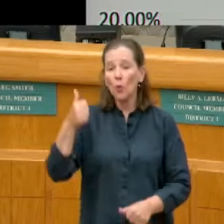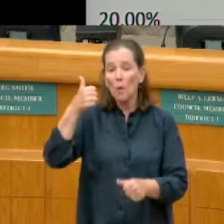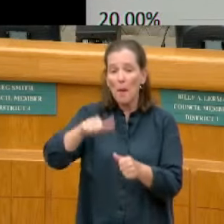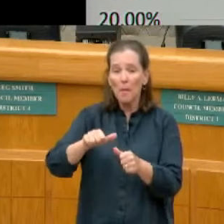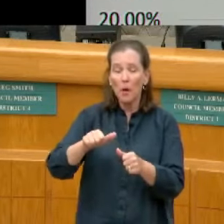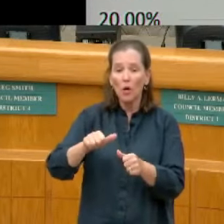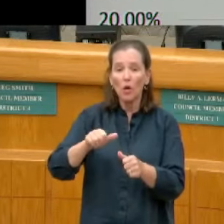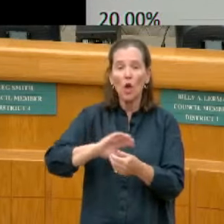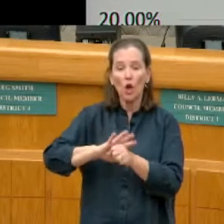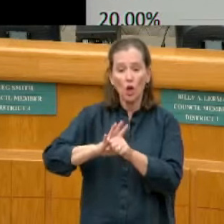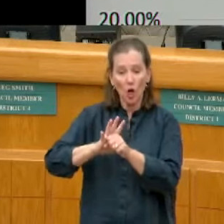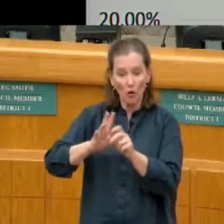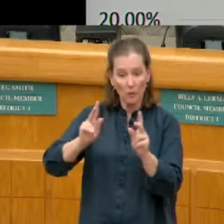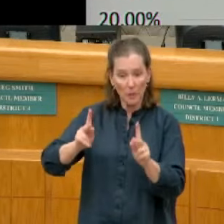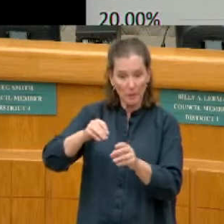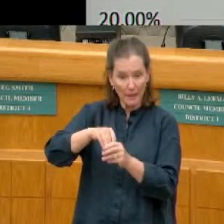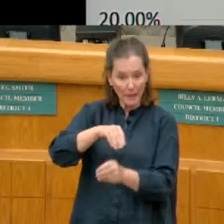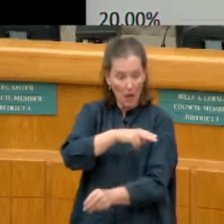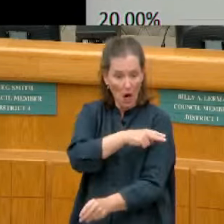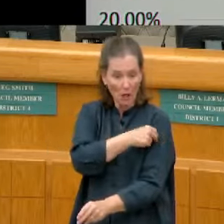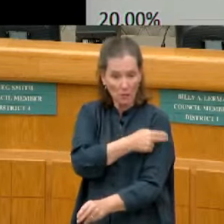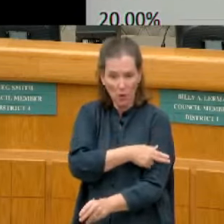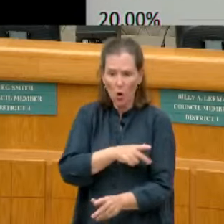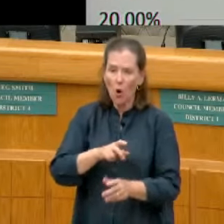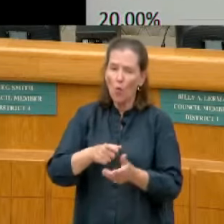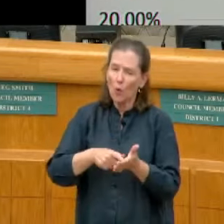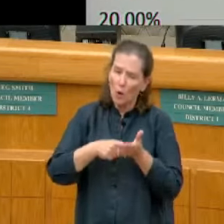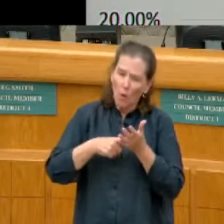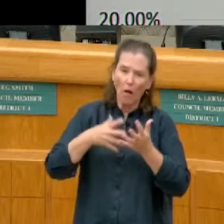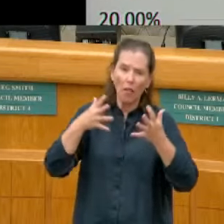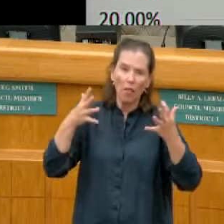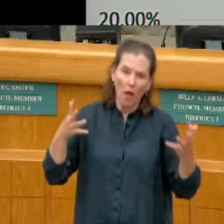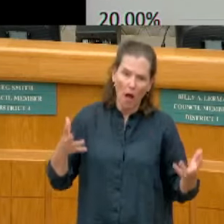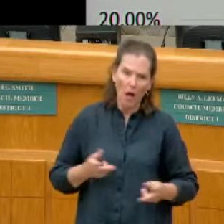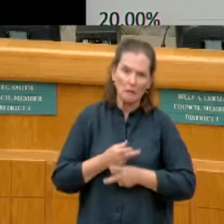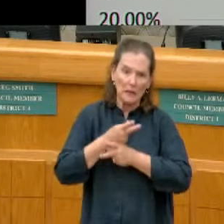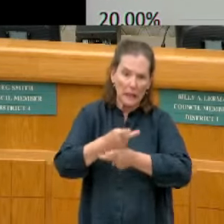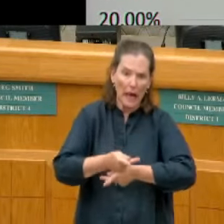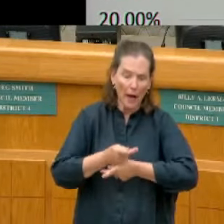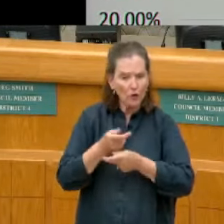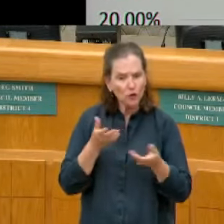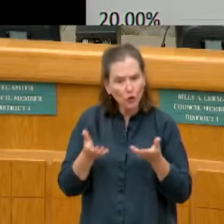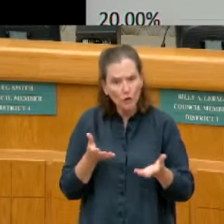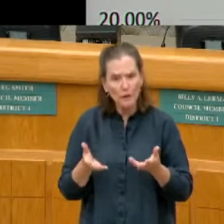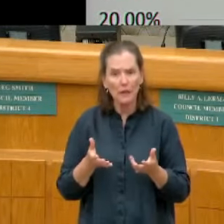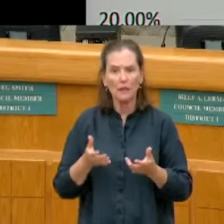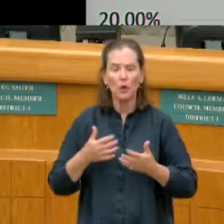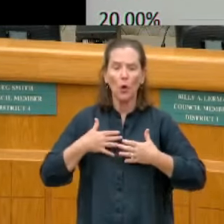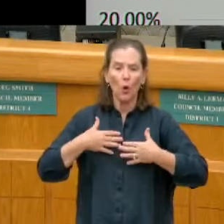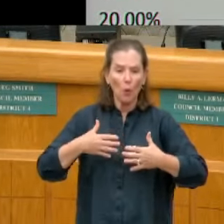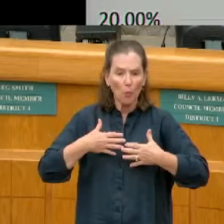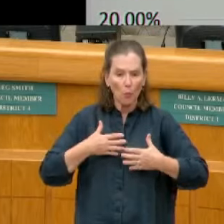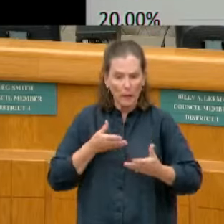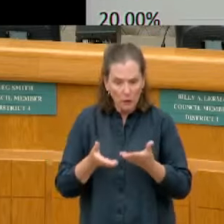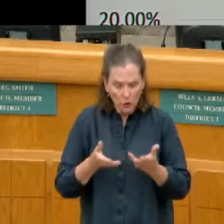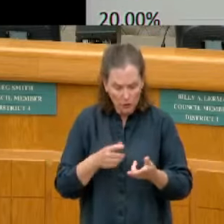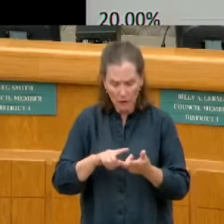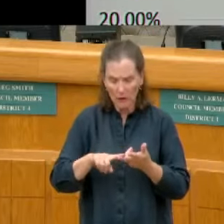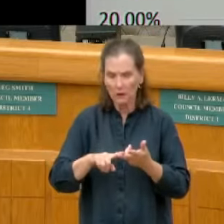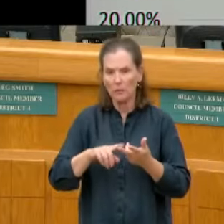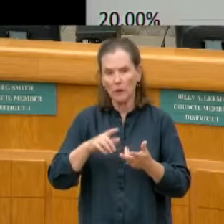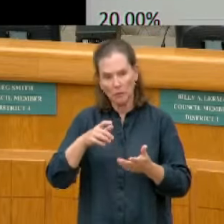patients require a lot of care, monitoring, respiratory therapists, and they require more isolation to prevent infection